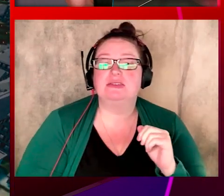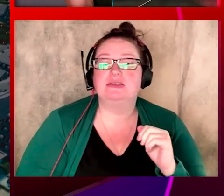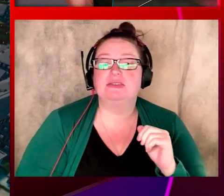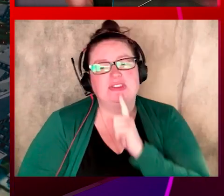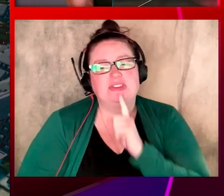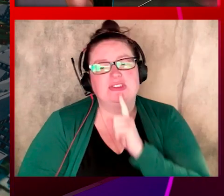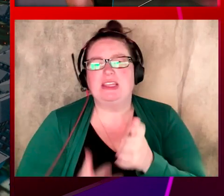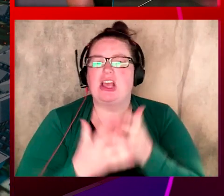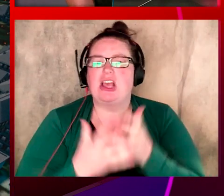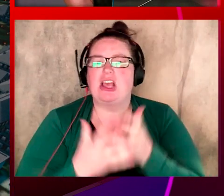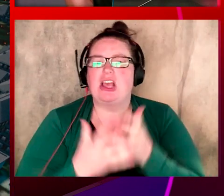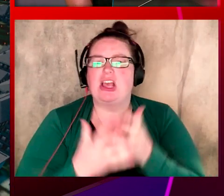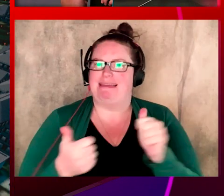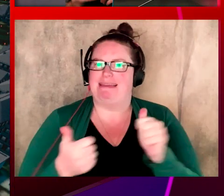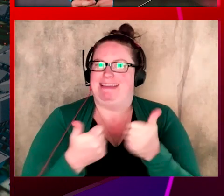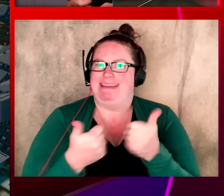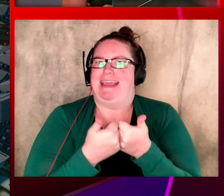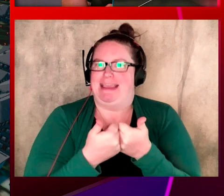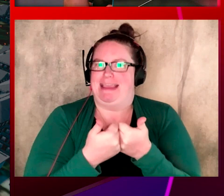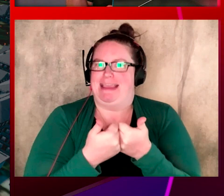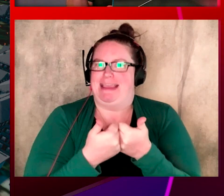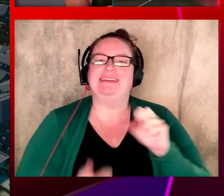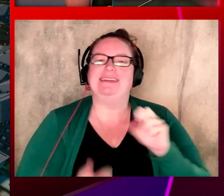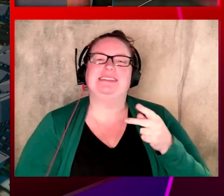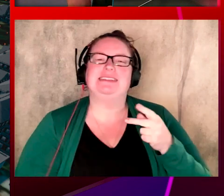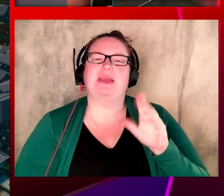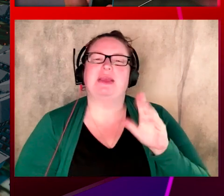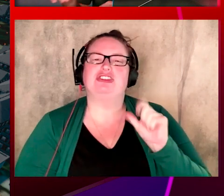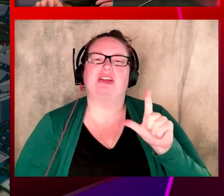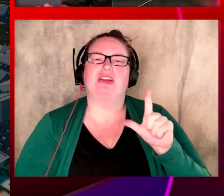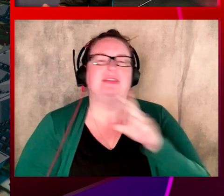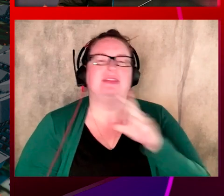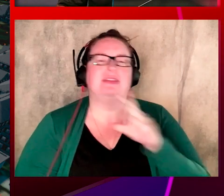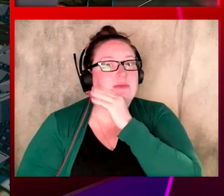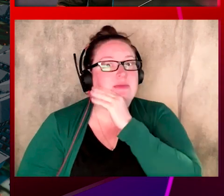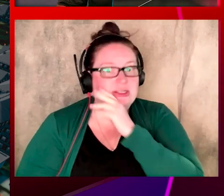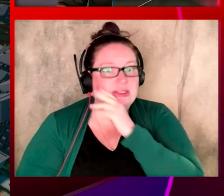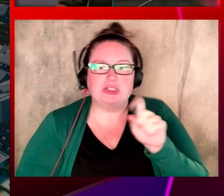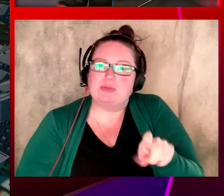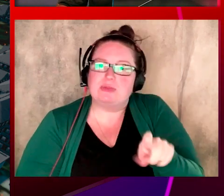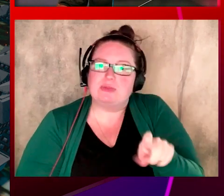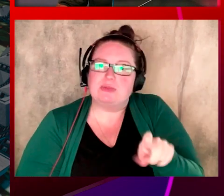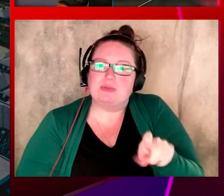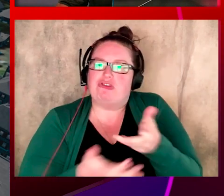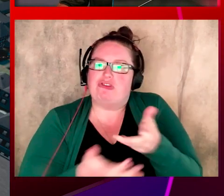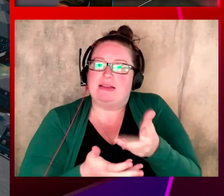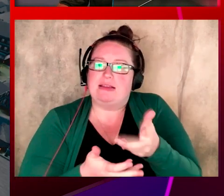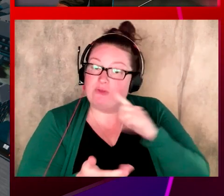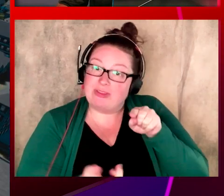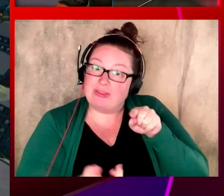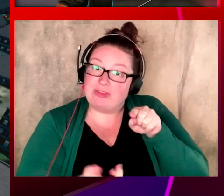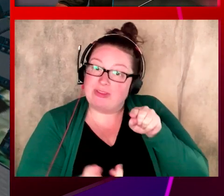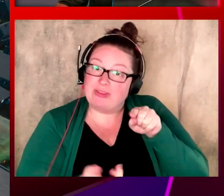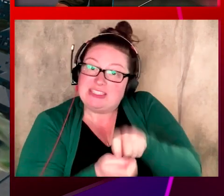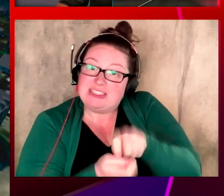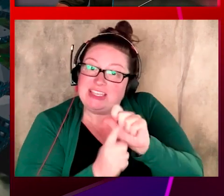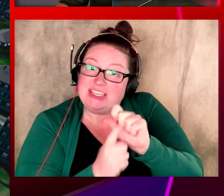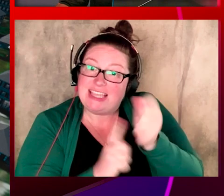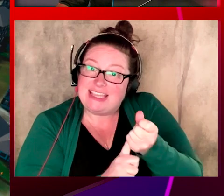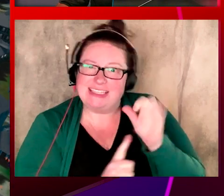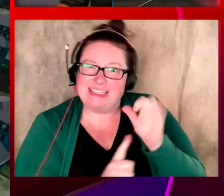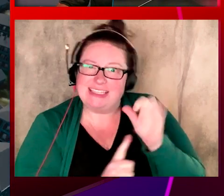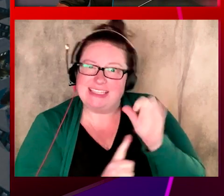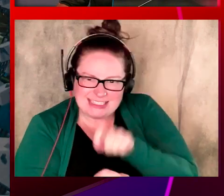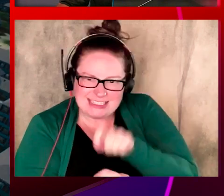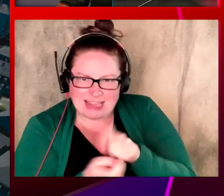in some aspects, right? These spatial simulations, they're meant to be interacted with, and so in this particular case, that is exactly what I will do. There's a